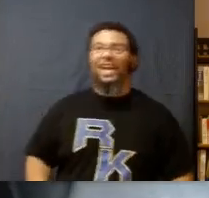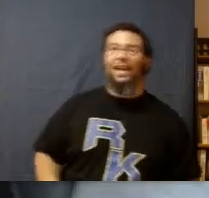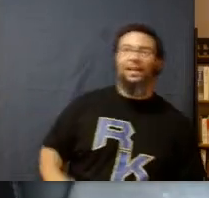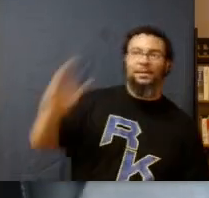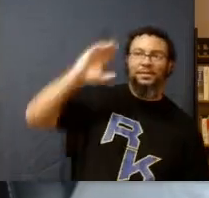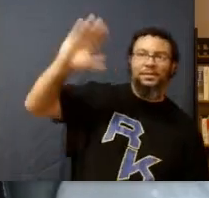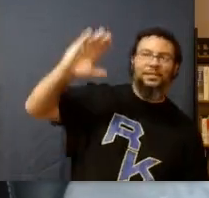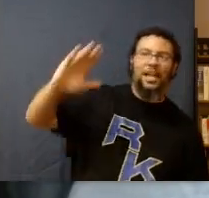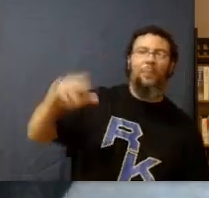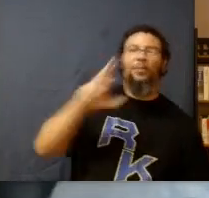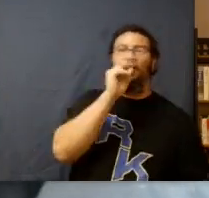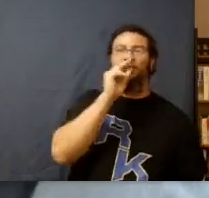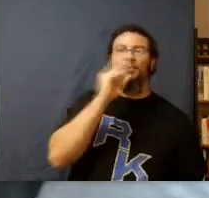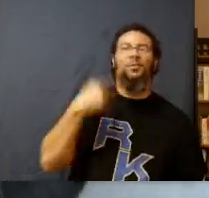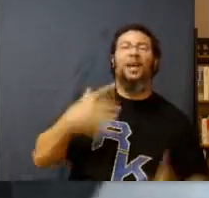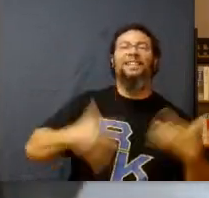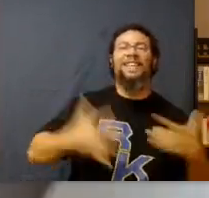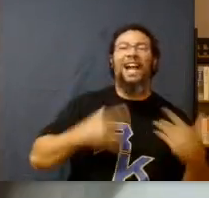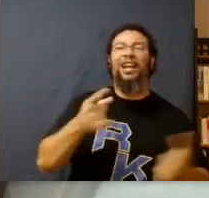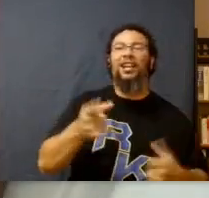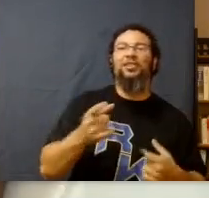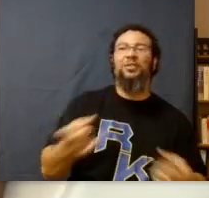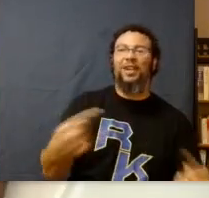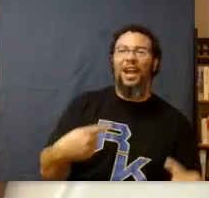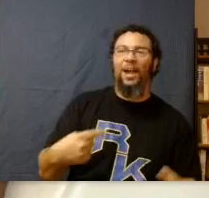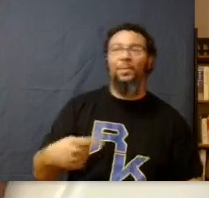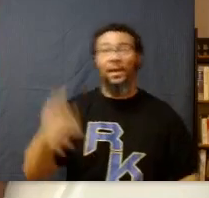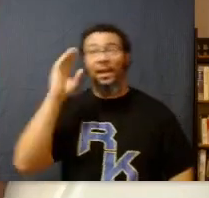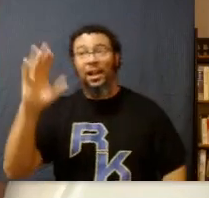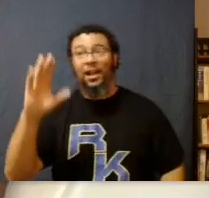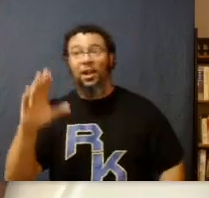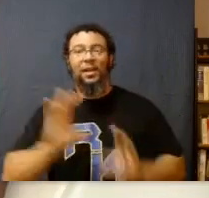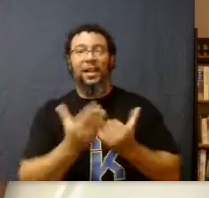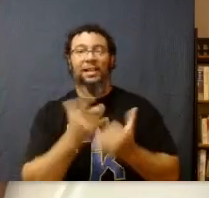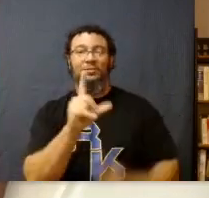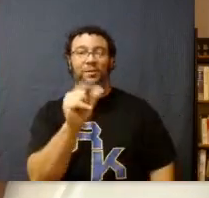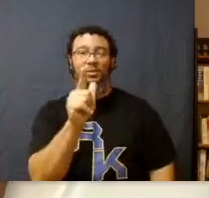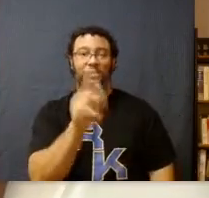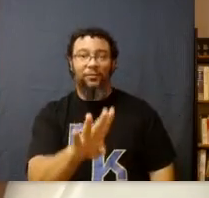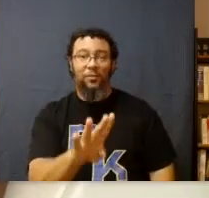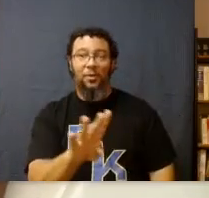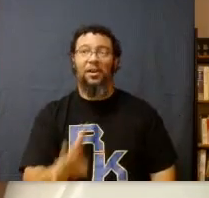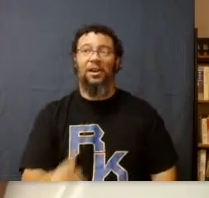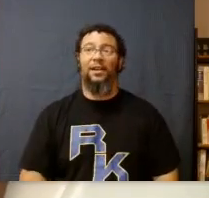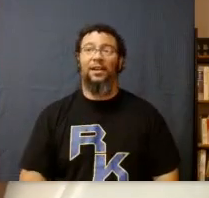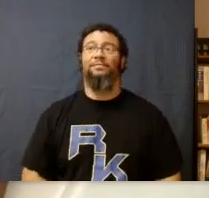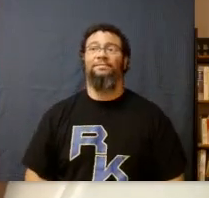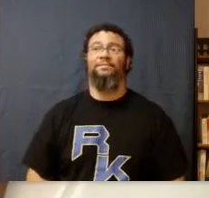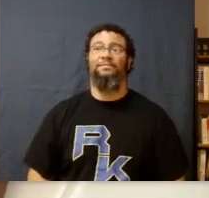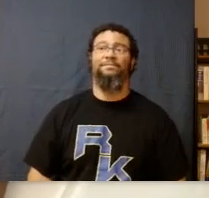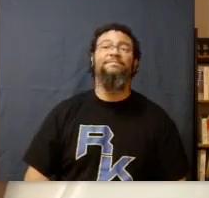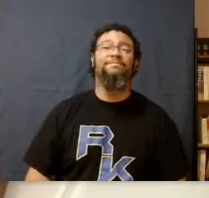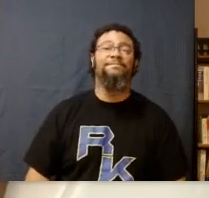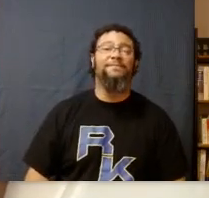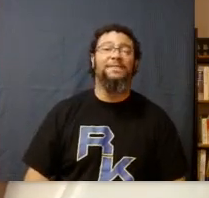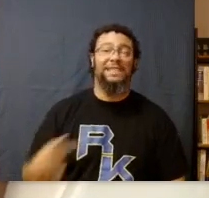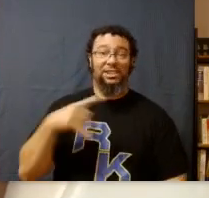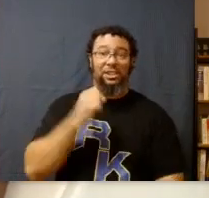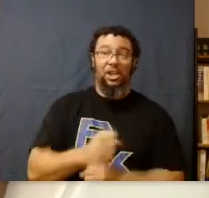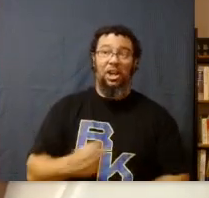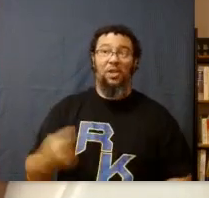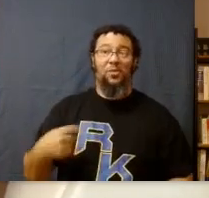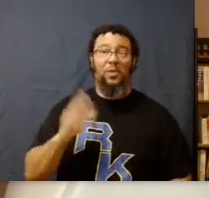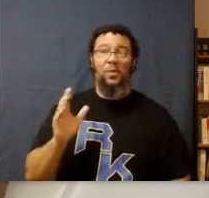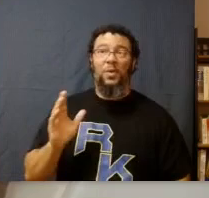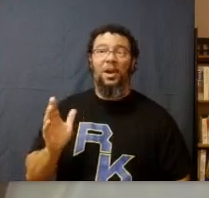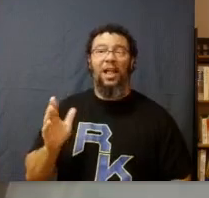of 2024. We're so excited to have you. Hello, class of 2024. Can't wait to meet all of you, and this year we are going to make